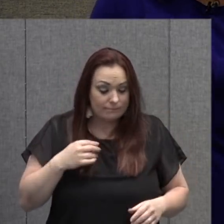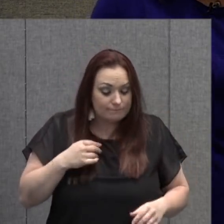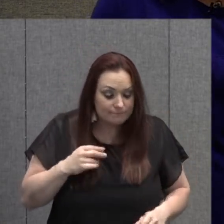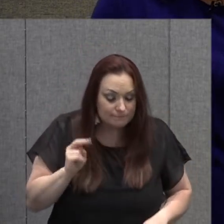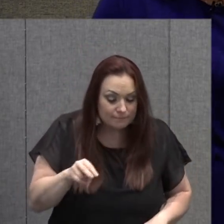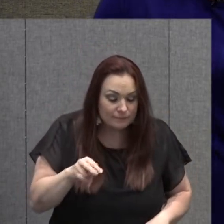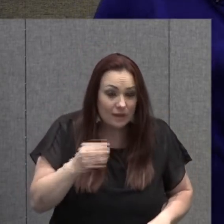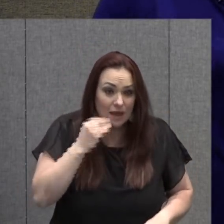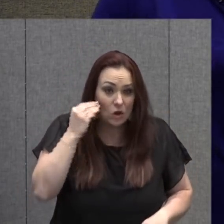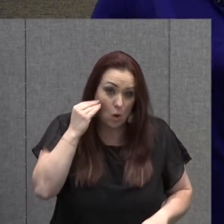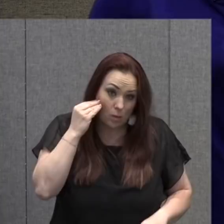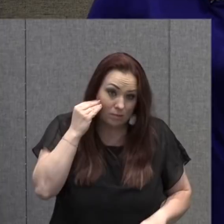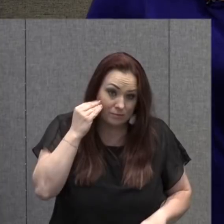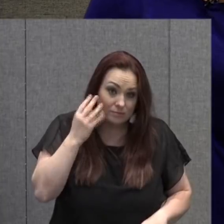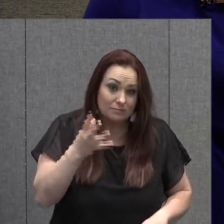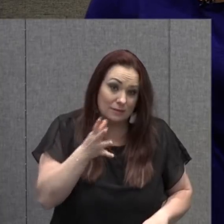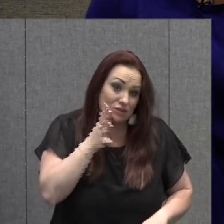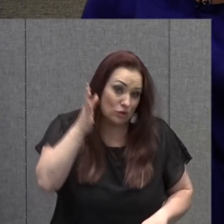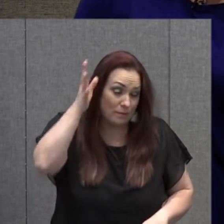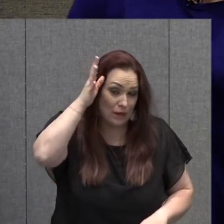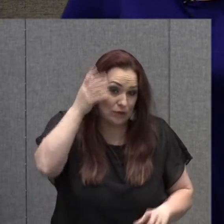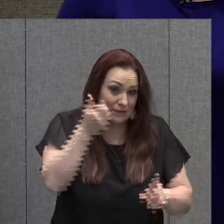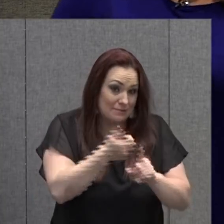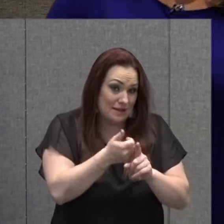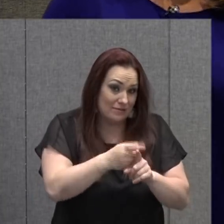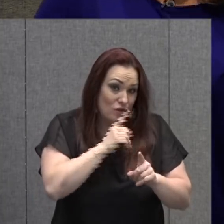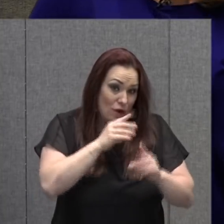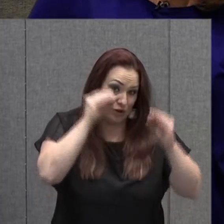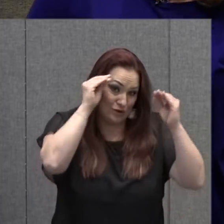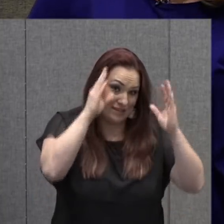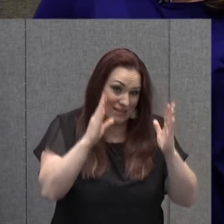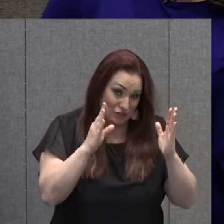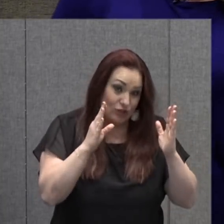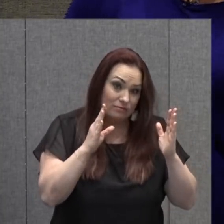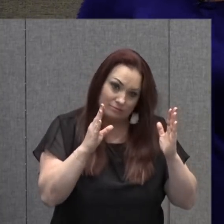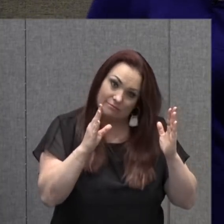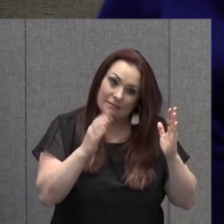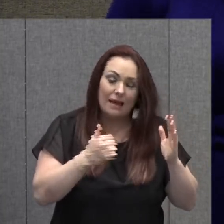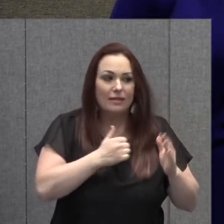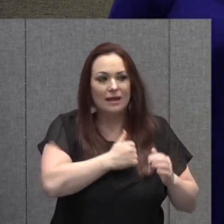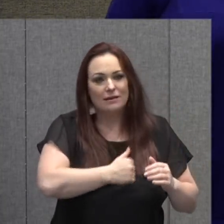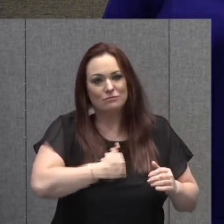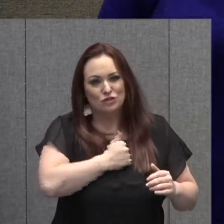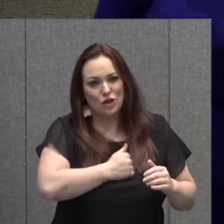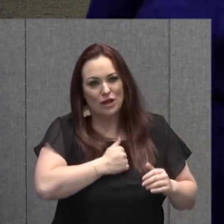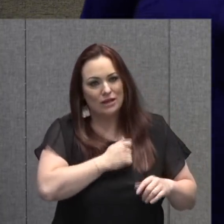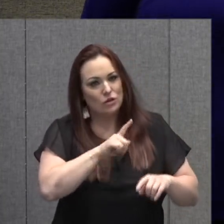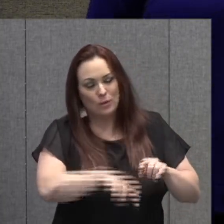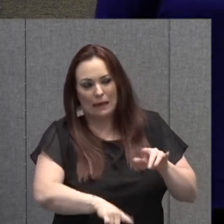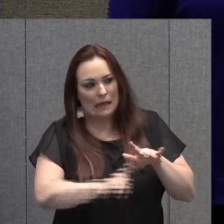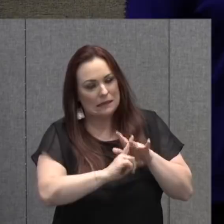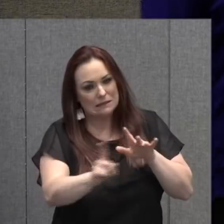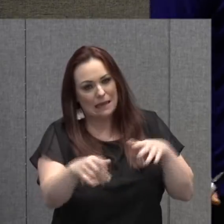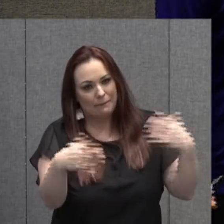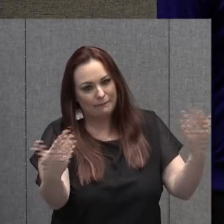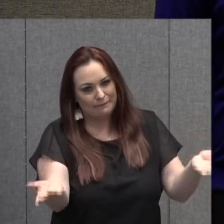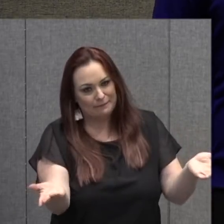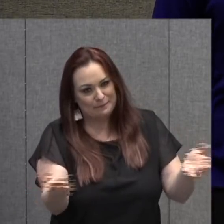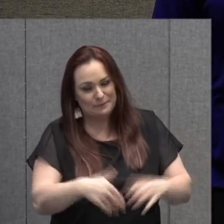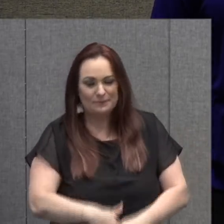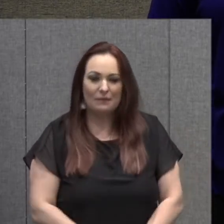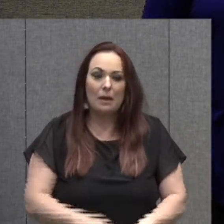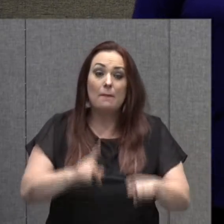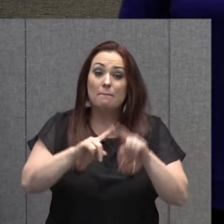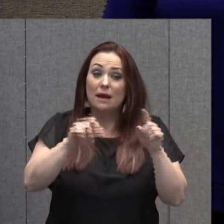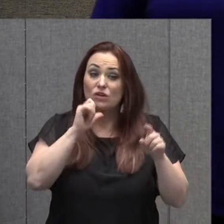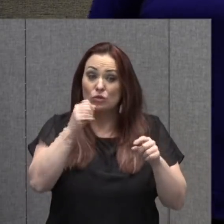at home, unless your parents are a teacher. And then, sorry, you can't escape it. But you